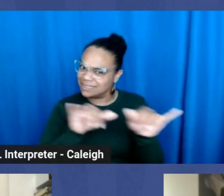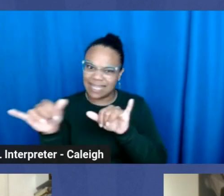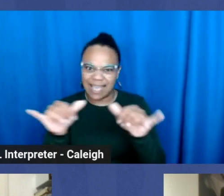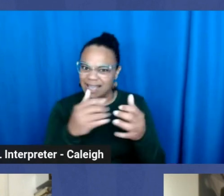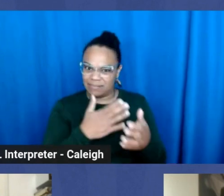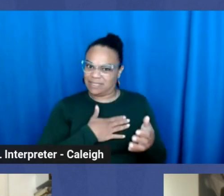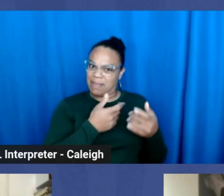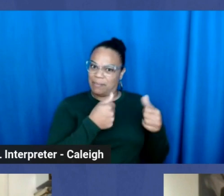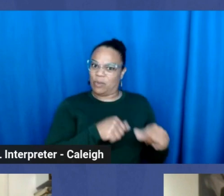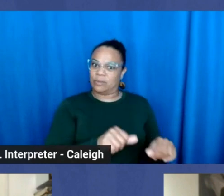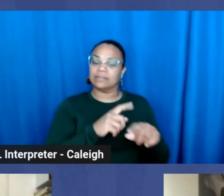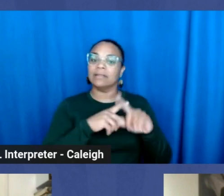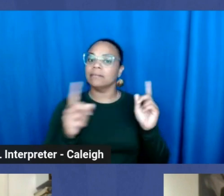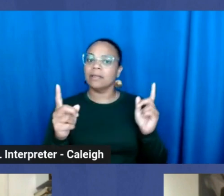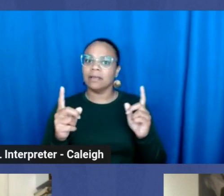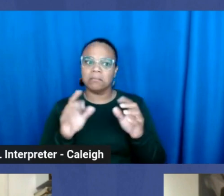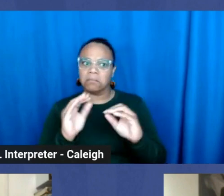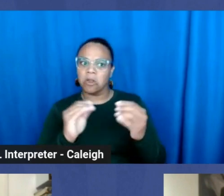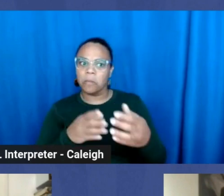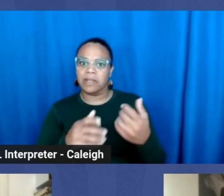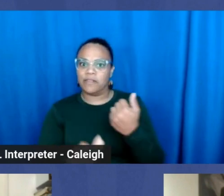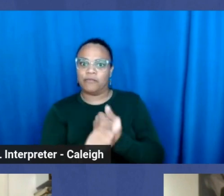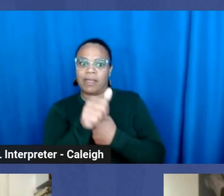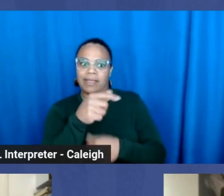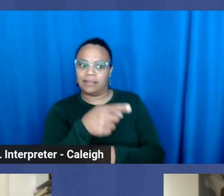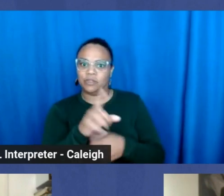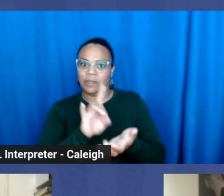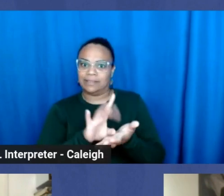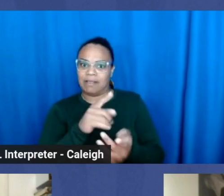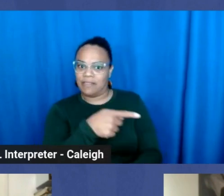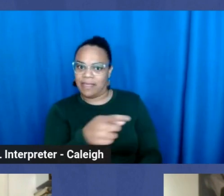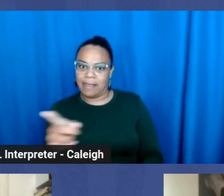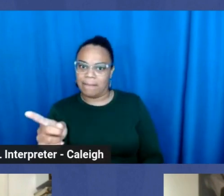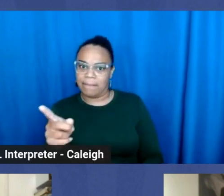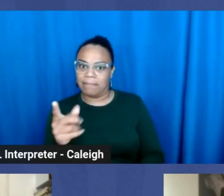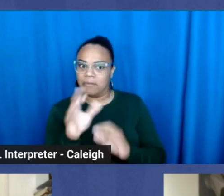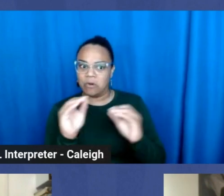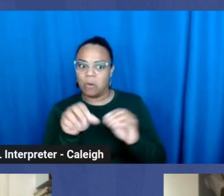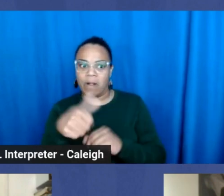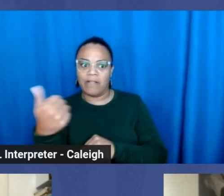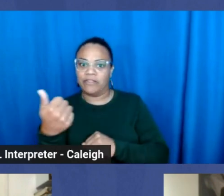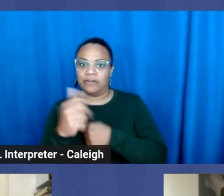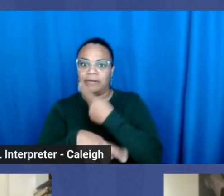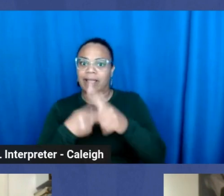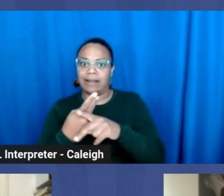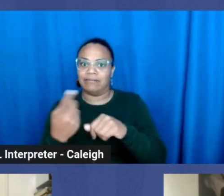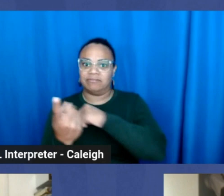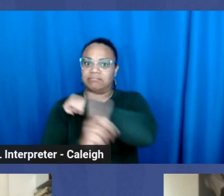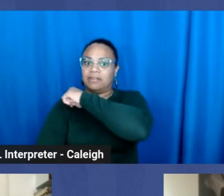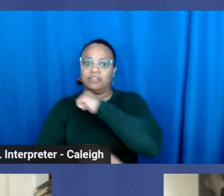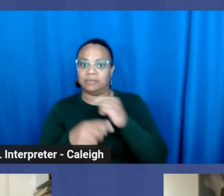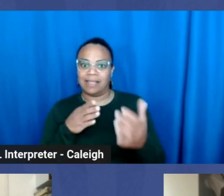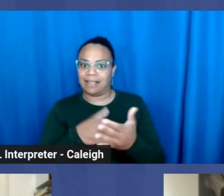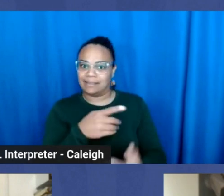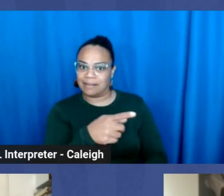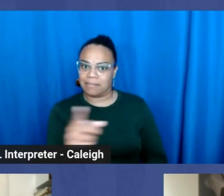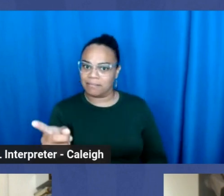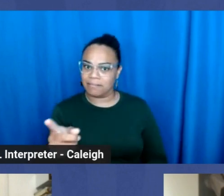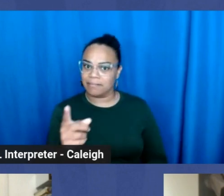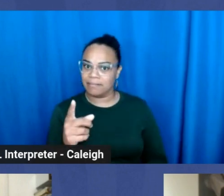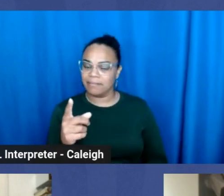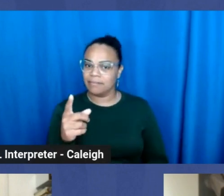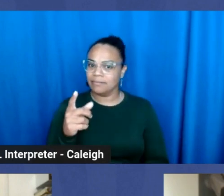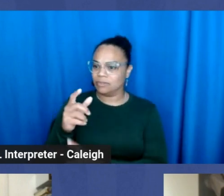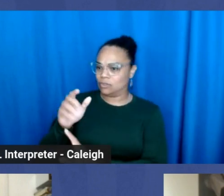them with threats of expulsion or other repercussions. And so to have these vague